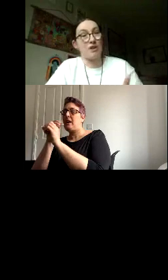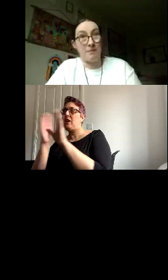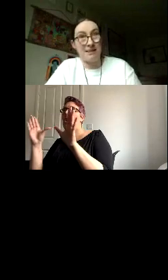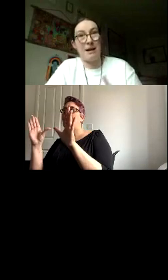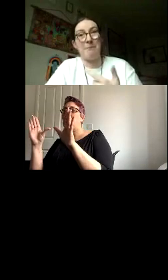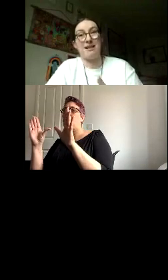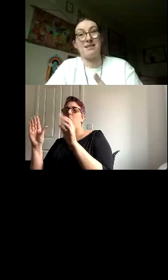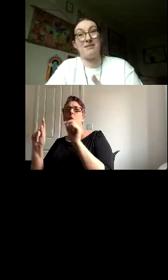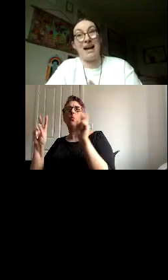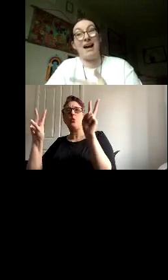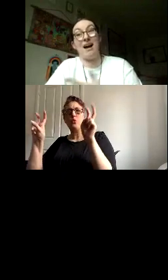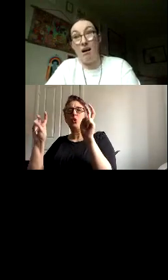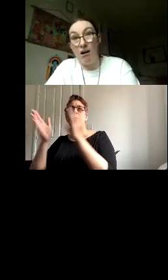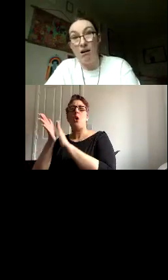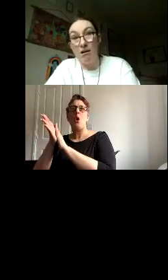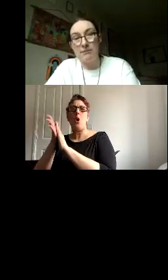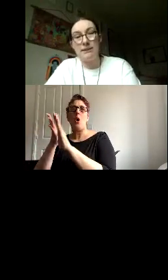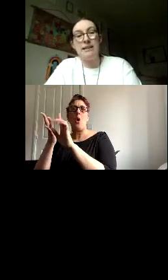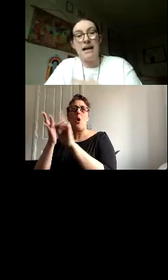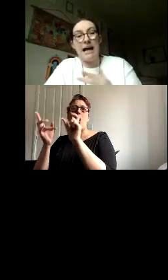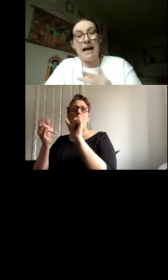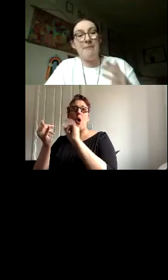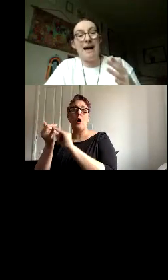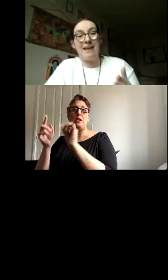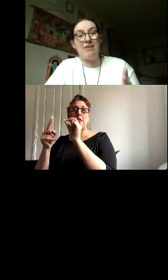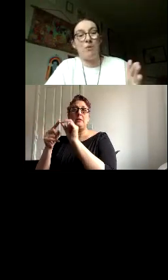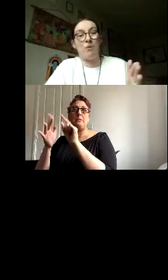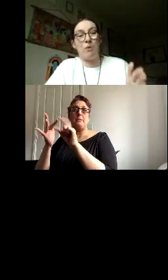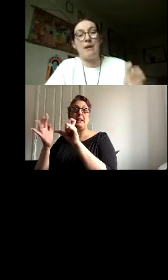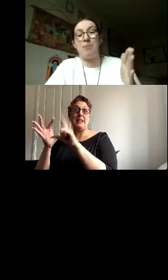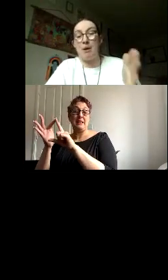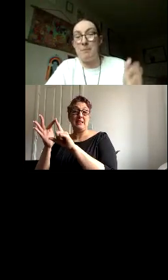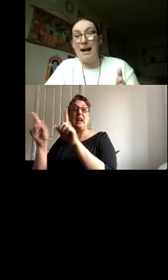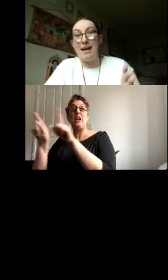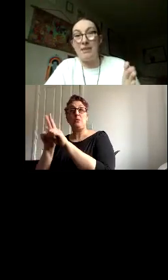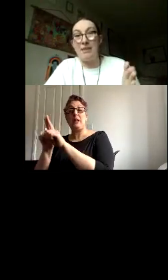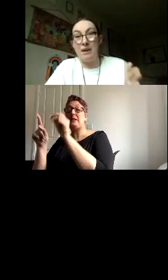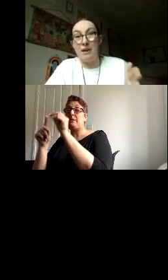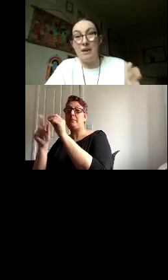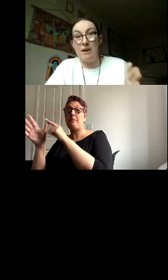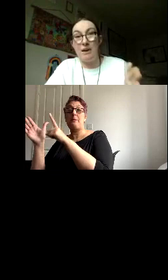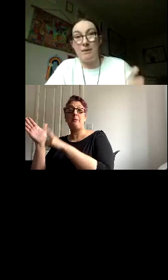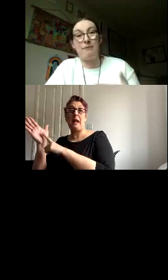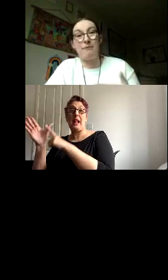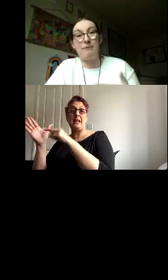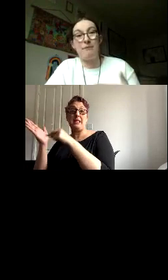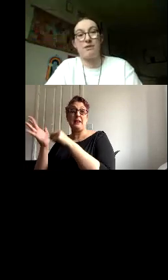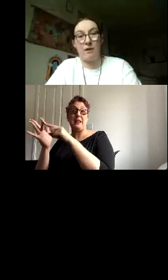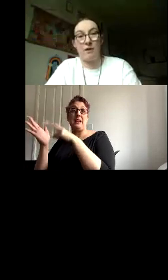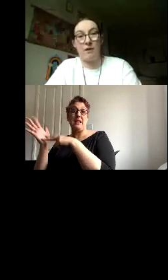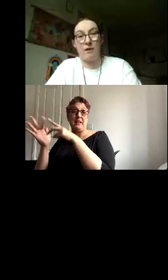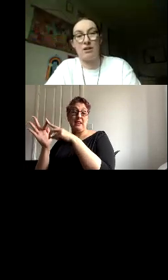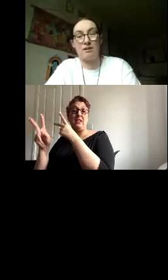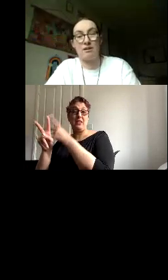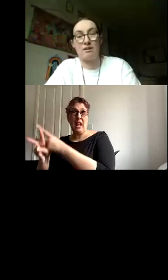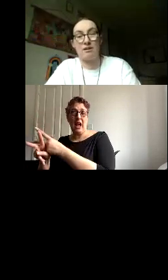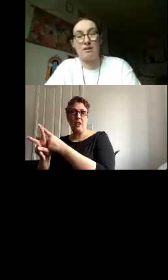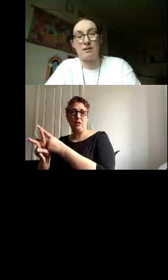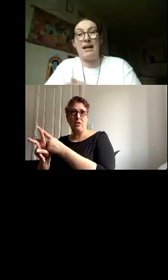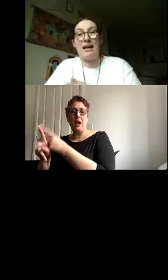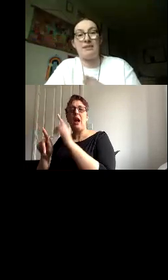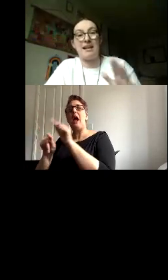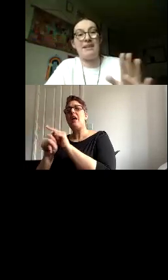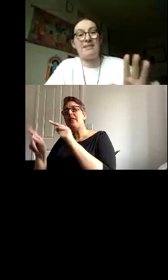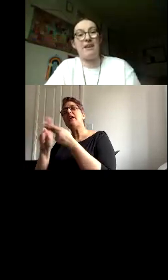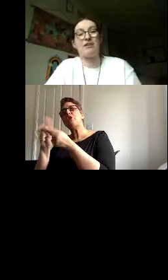what hospice and palliative care are, and that we prepare them for those sorts of conversations.